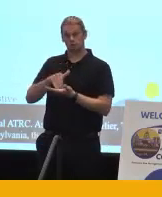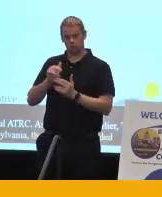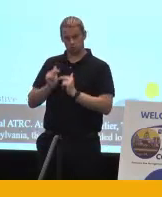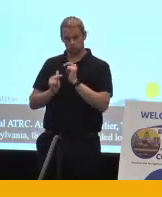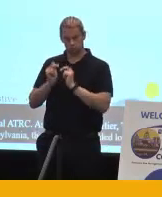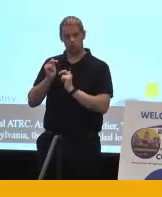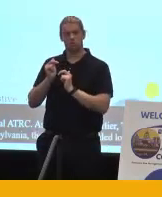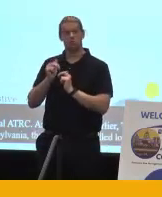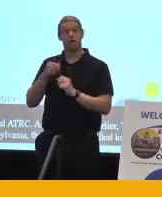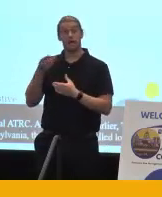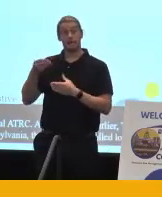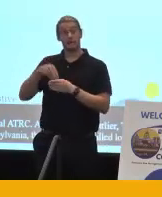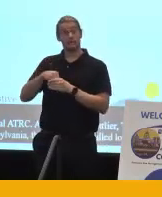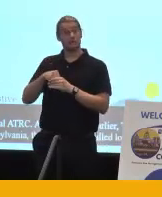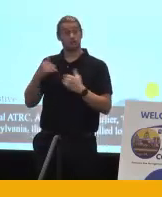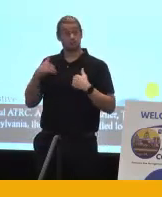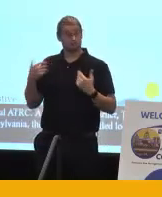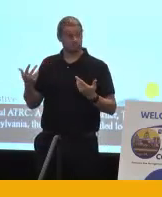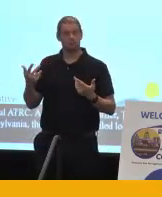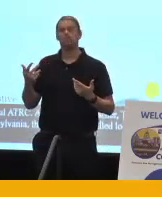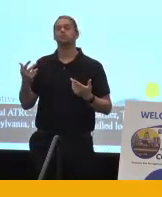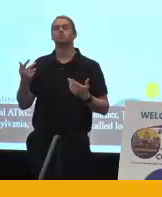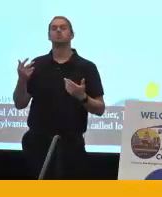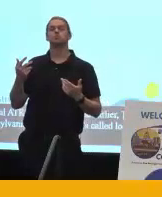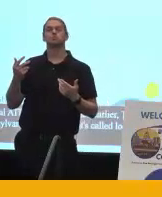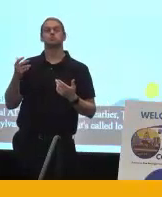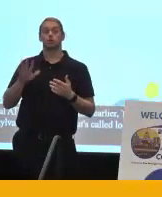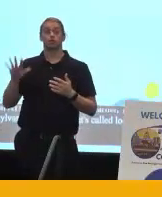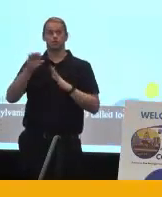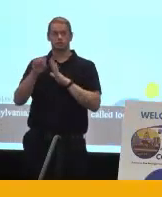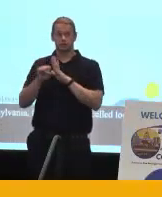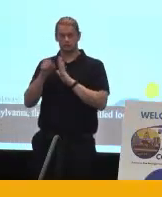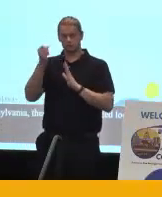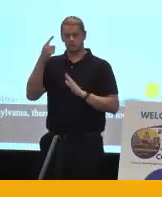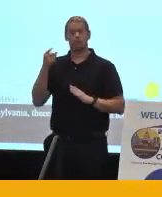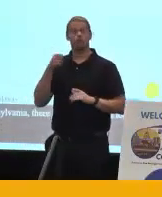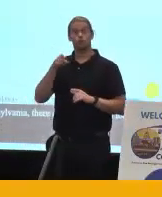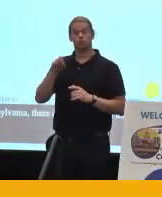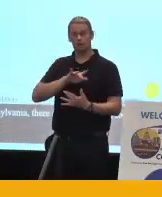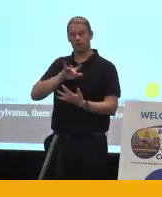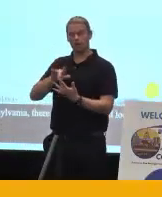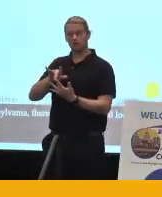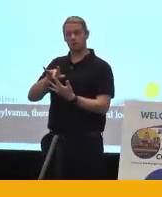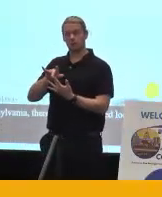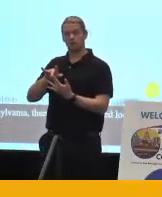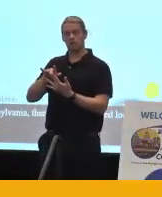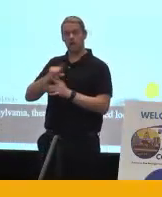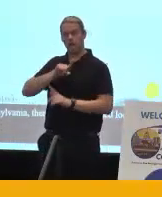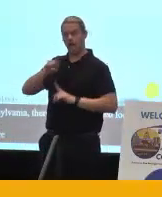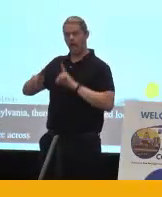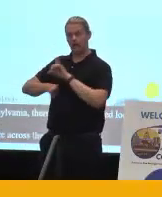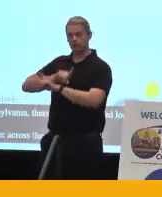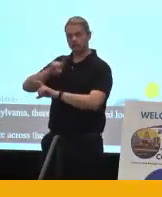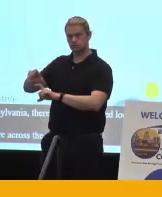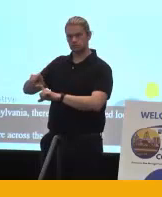those local assistive technology resource centers for anywhere across the state, you can reach out and ask questions